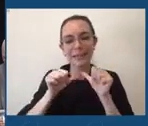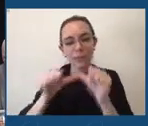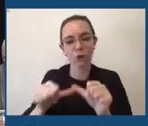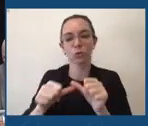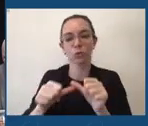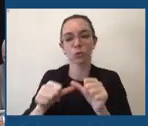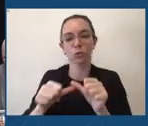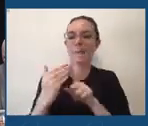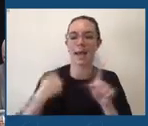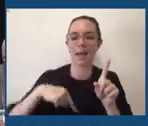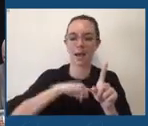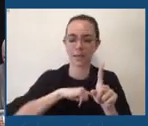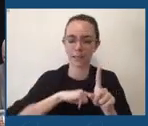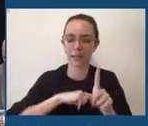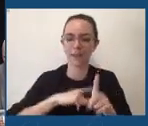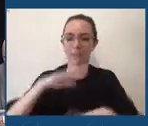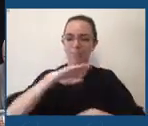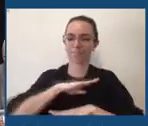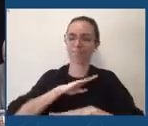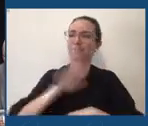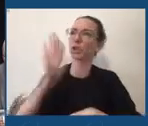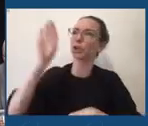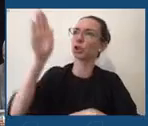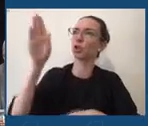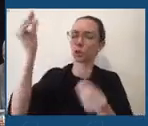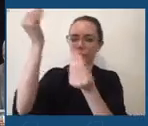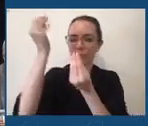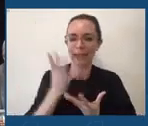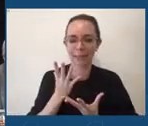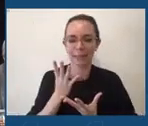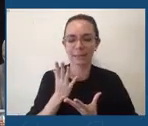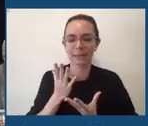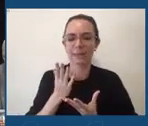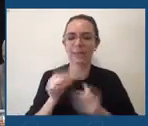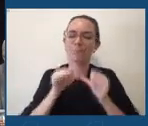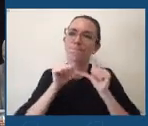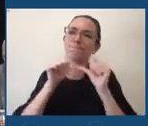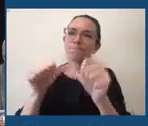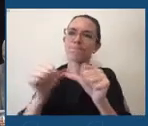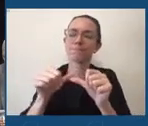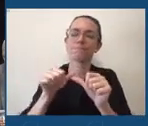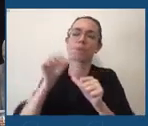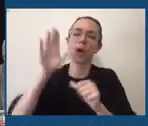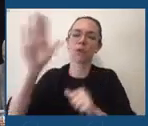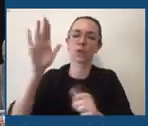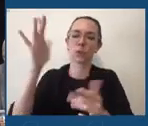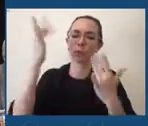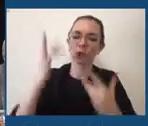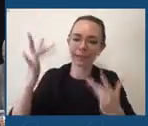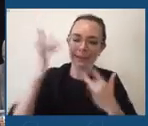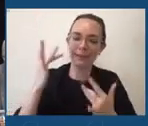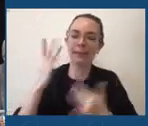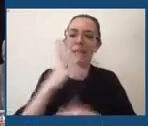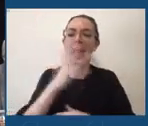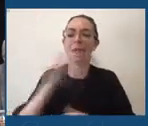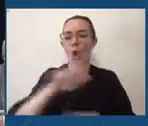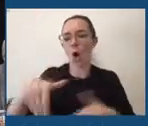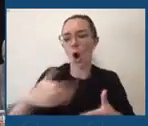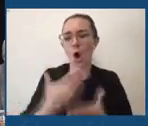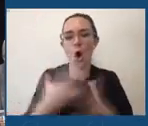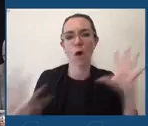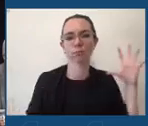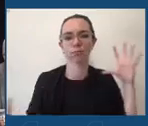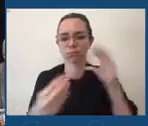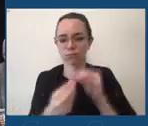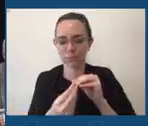the sufficiency of your grace, the eternal nature of your mercy, and the all-encompassing power